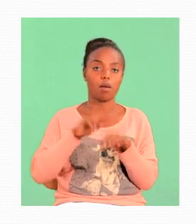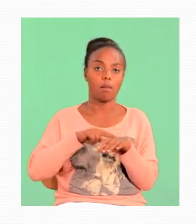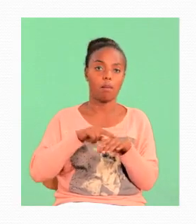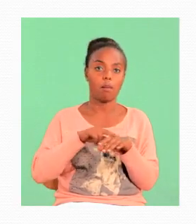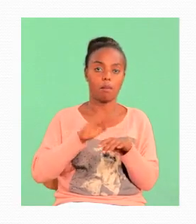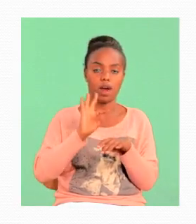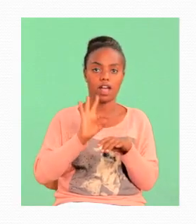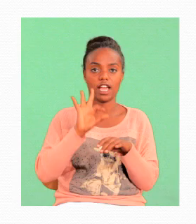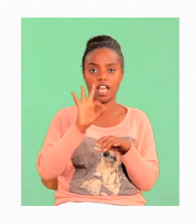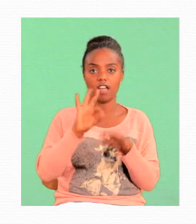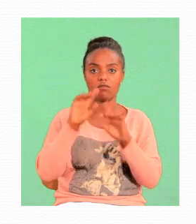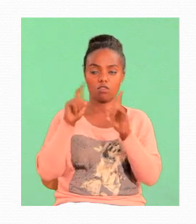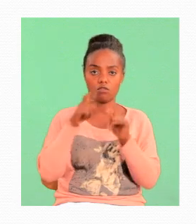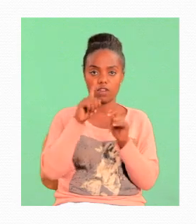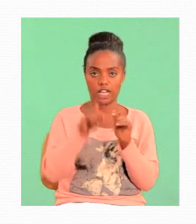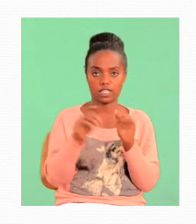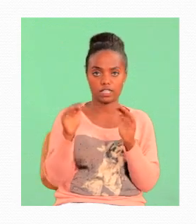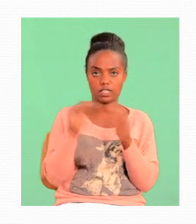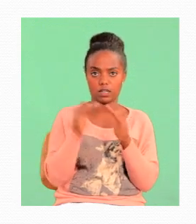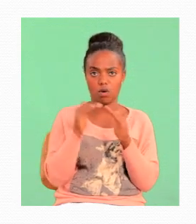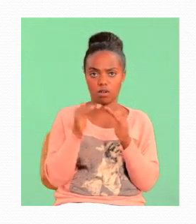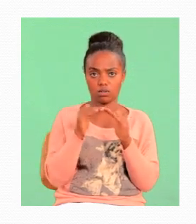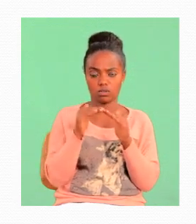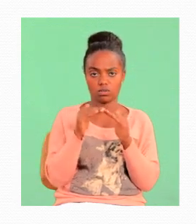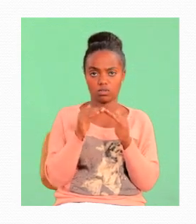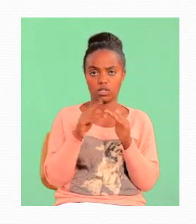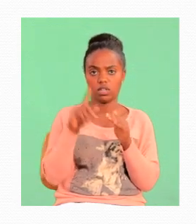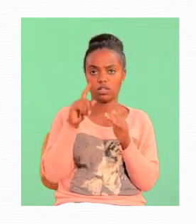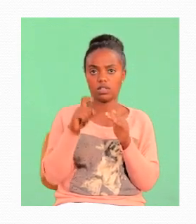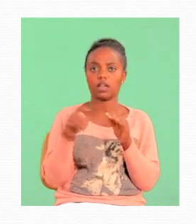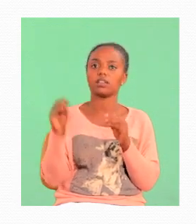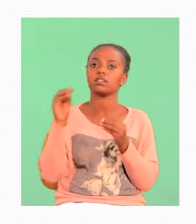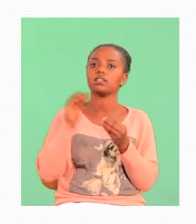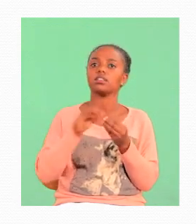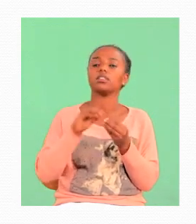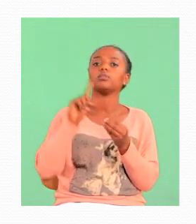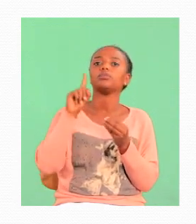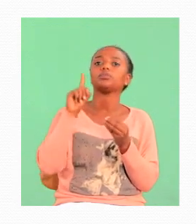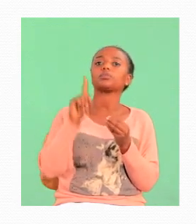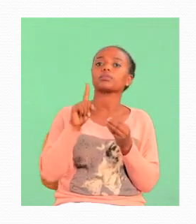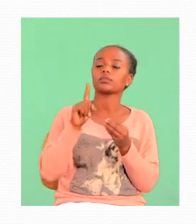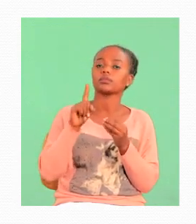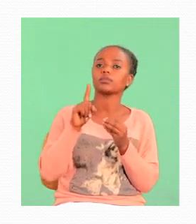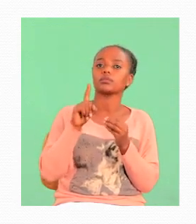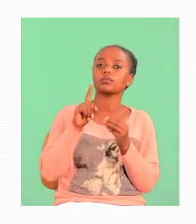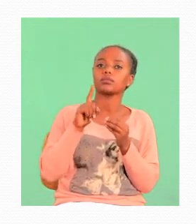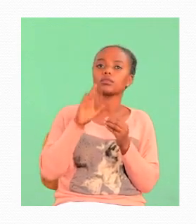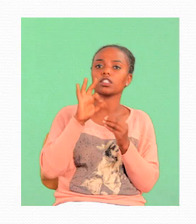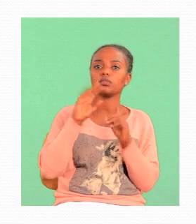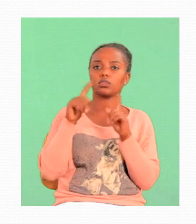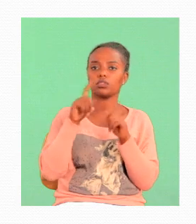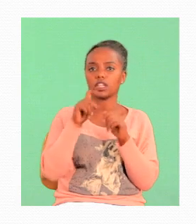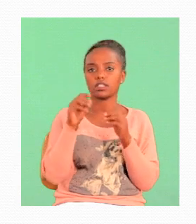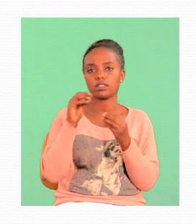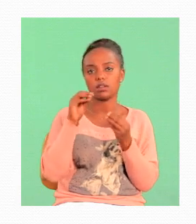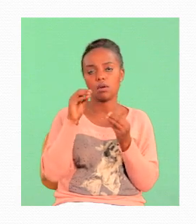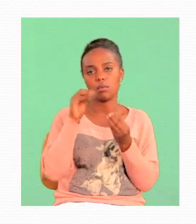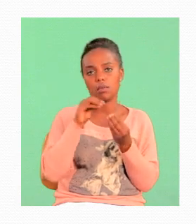f of x is equal to x plus 1. Since we have checked, f of x plus 1 is 1 to